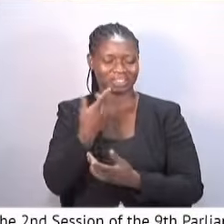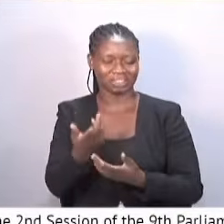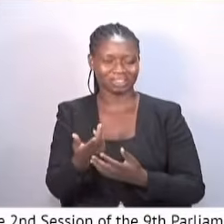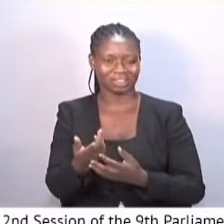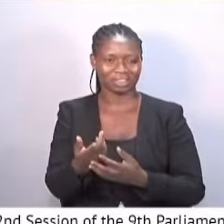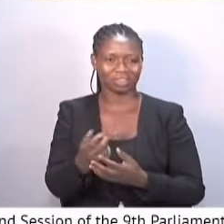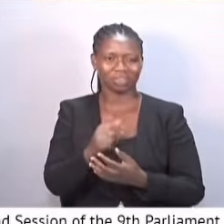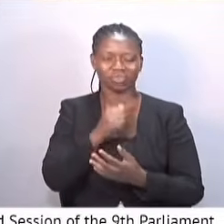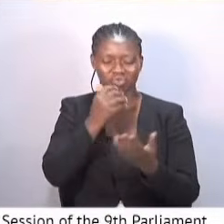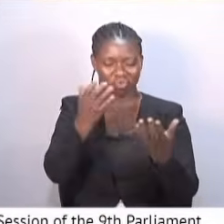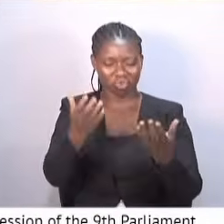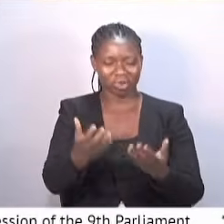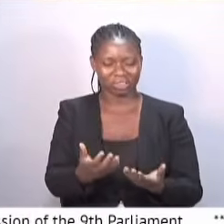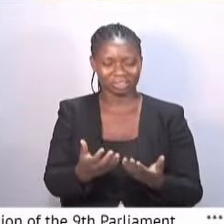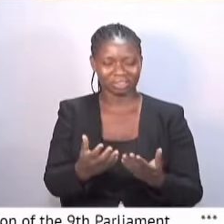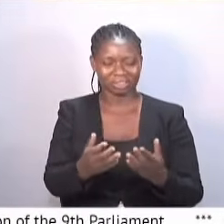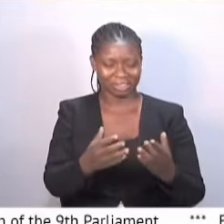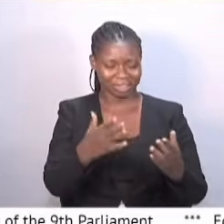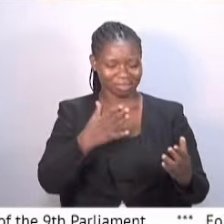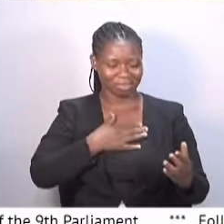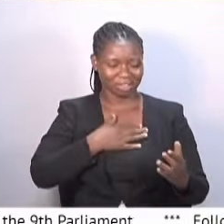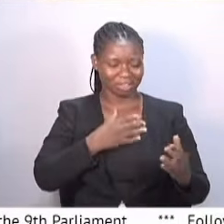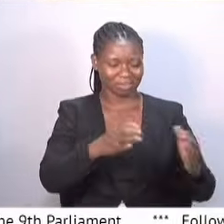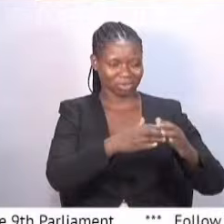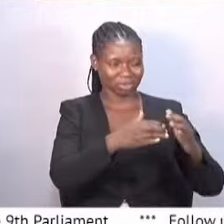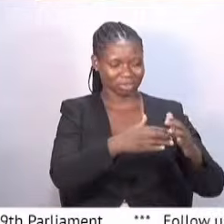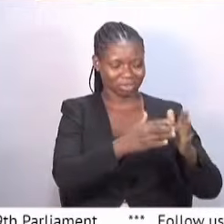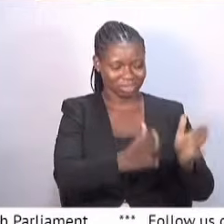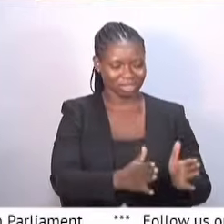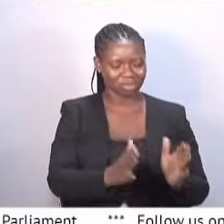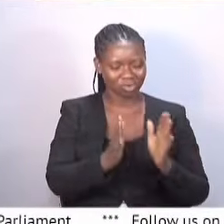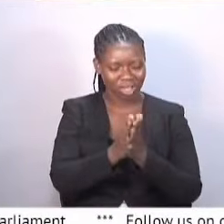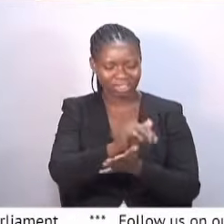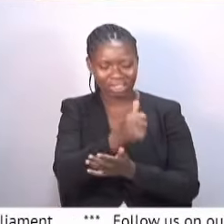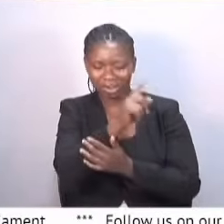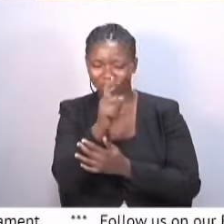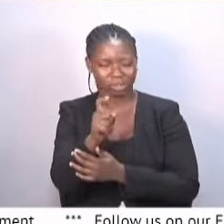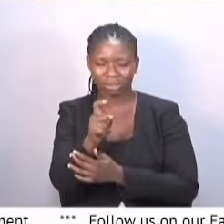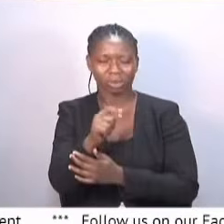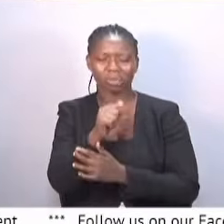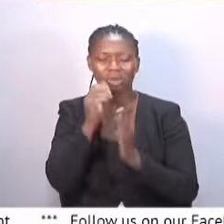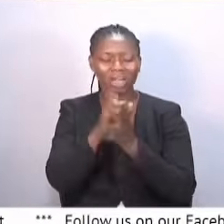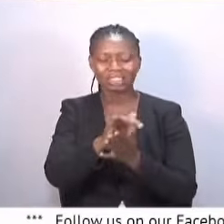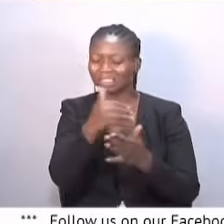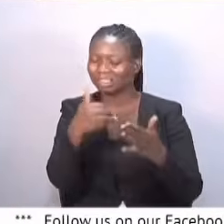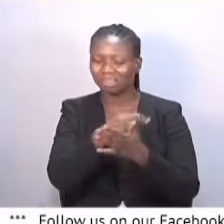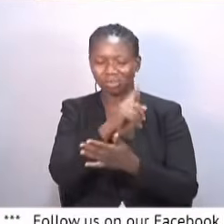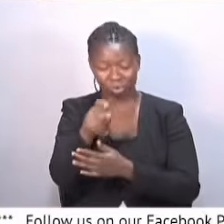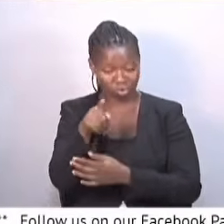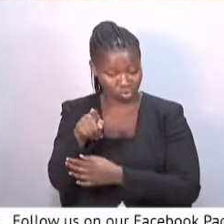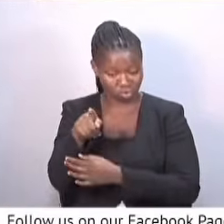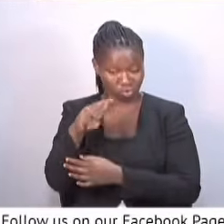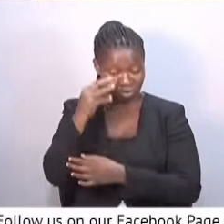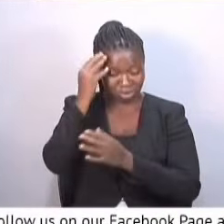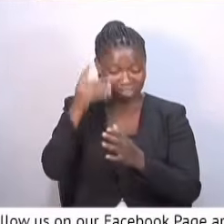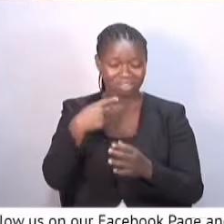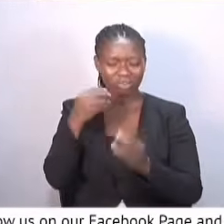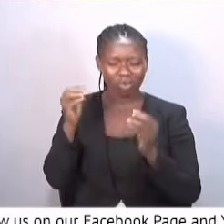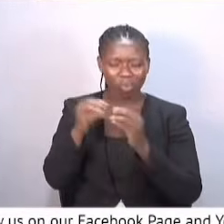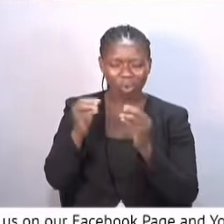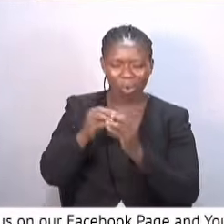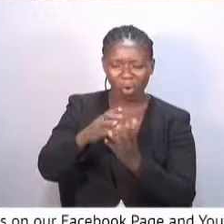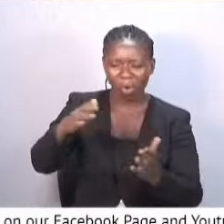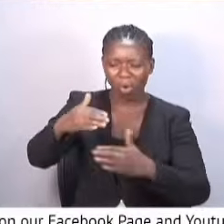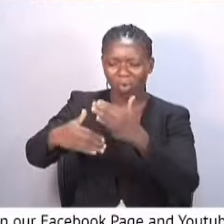say that you want me to file another question. I'm not asking something new. You said you made a lot